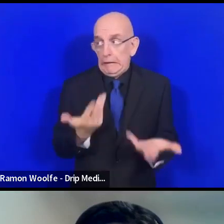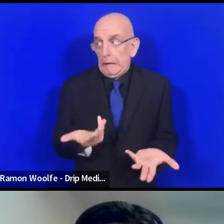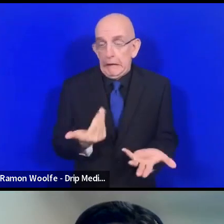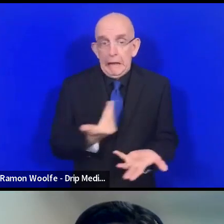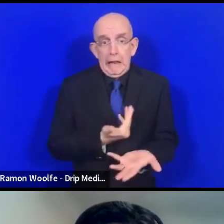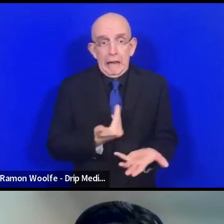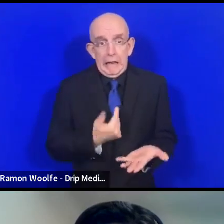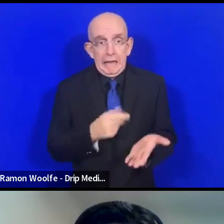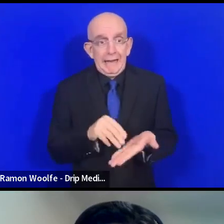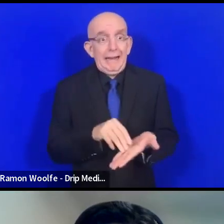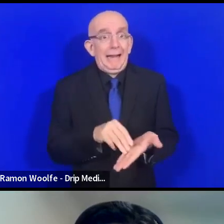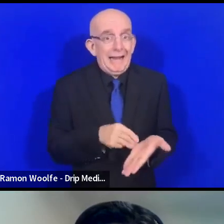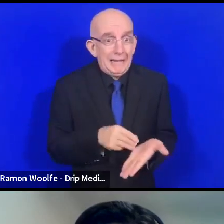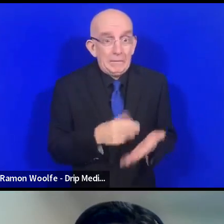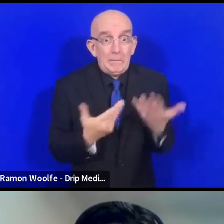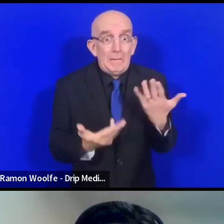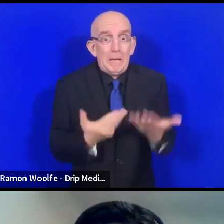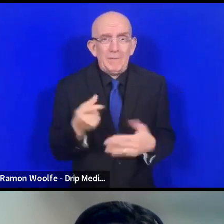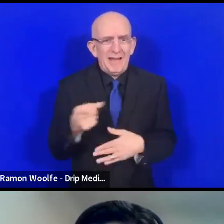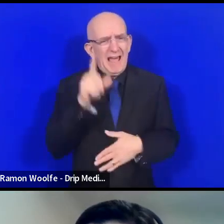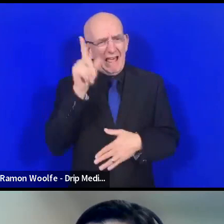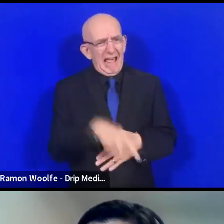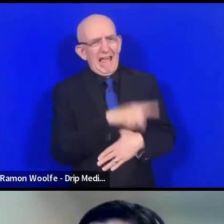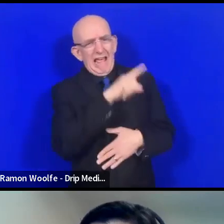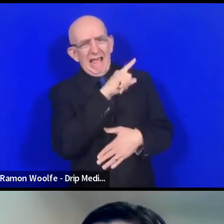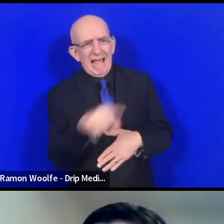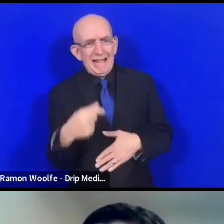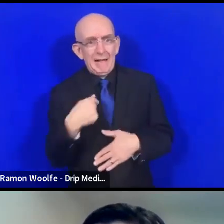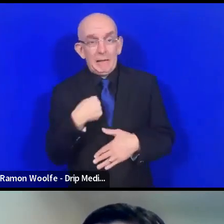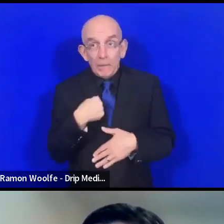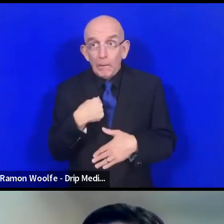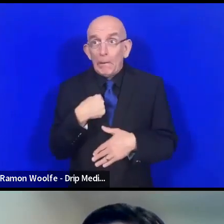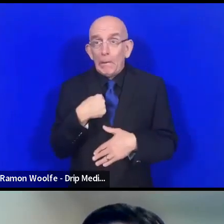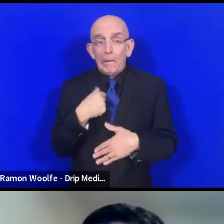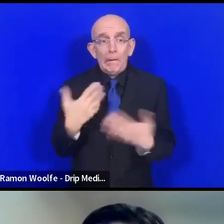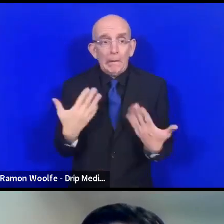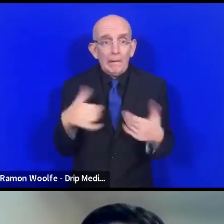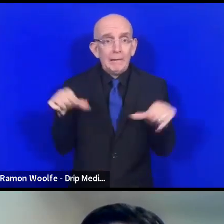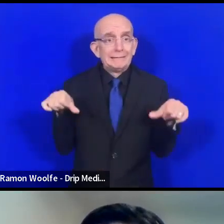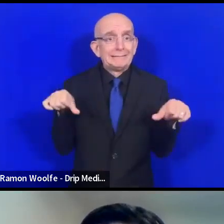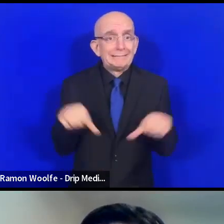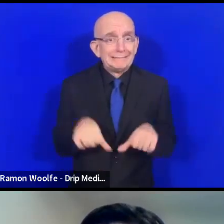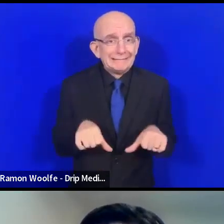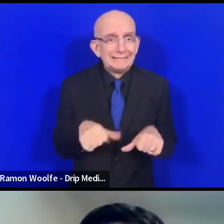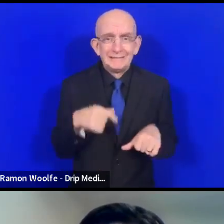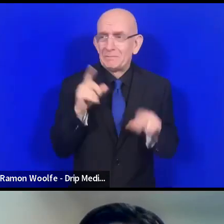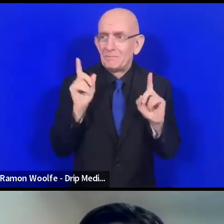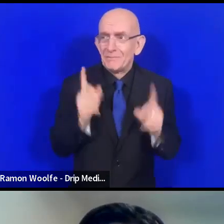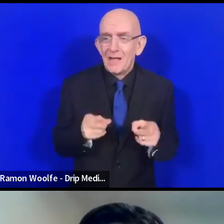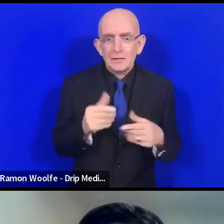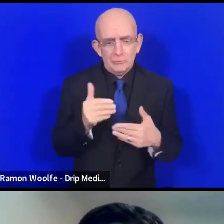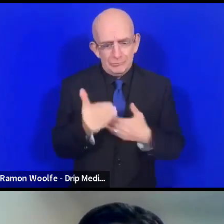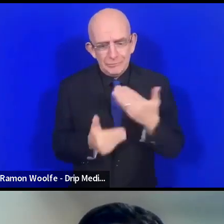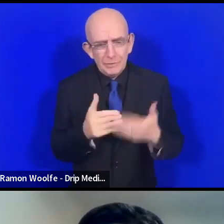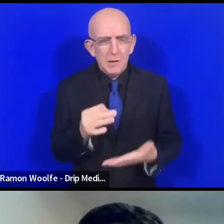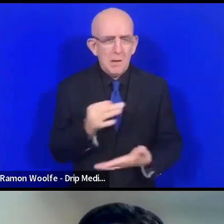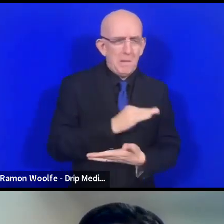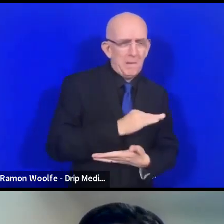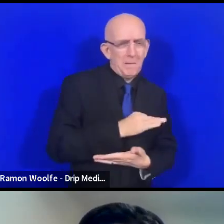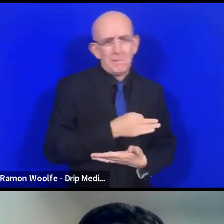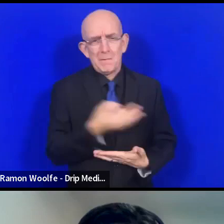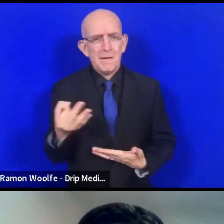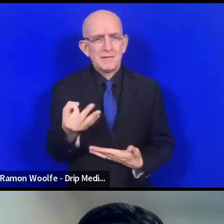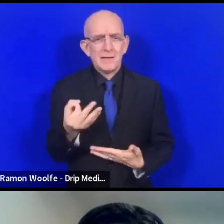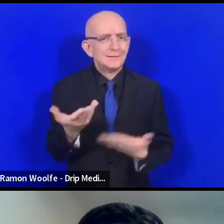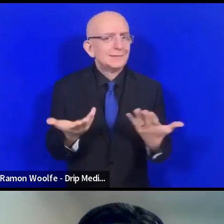implement everything to perfection, otherwise they haven't really implemented the protocol. But I think our biggest lesson as Women